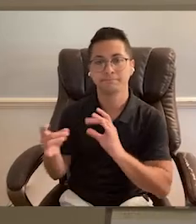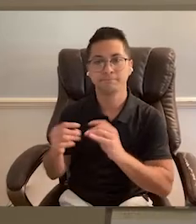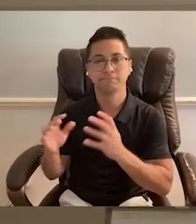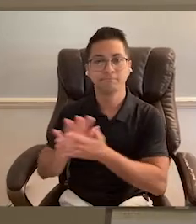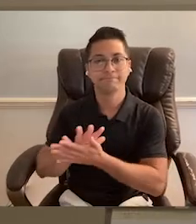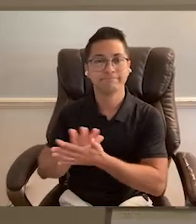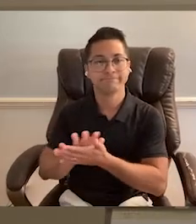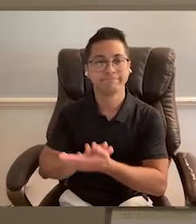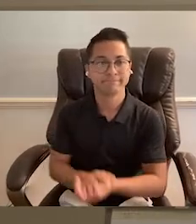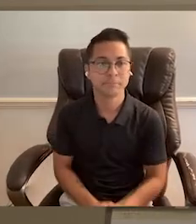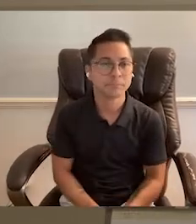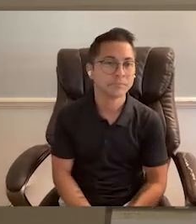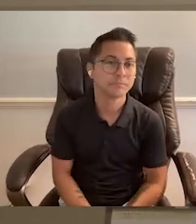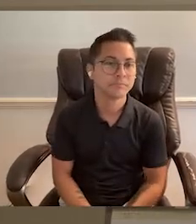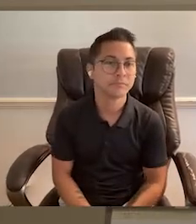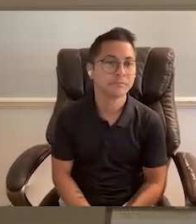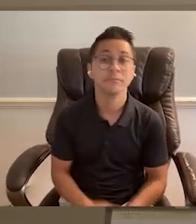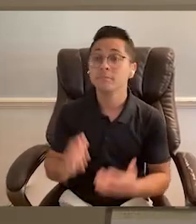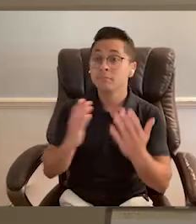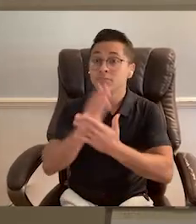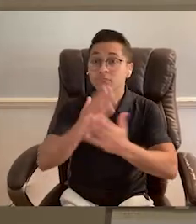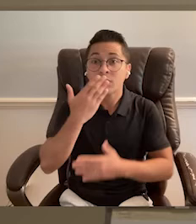do a little brief introduction.